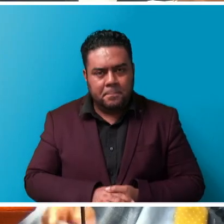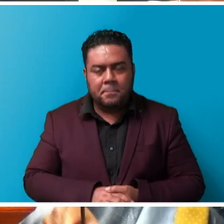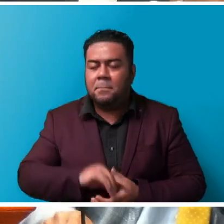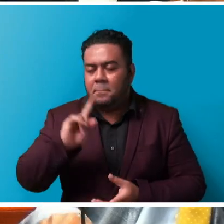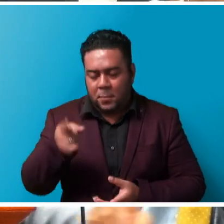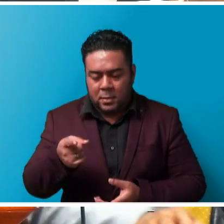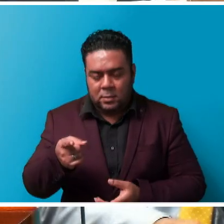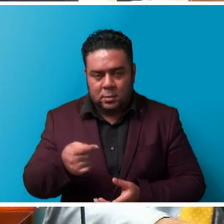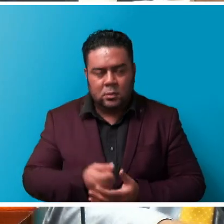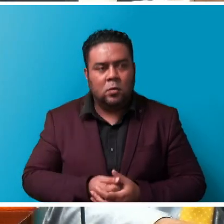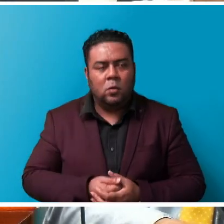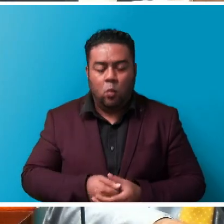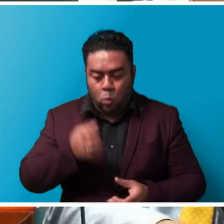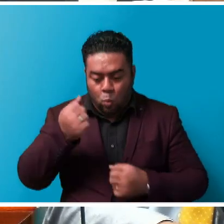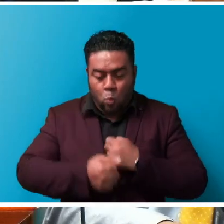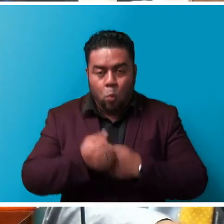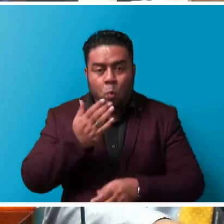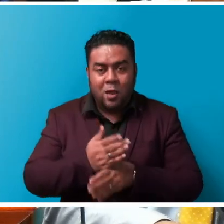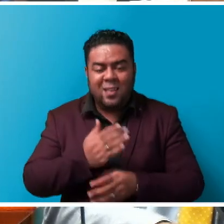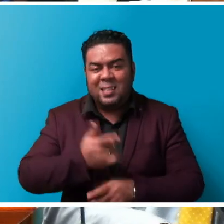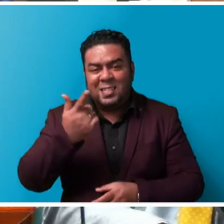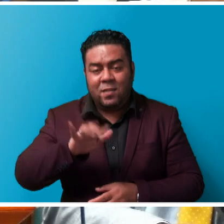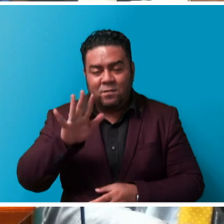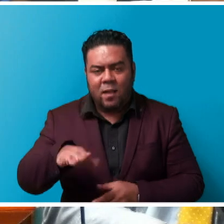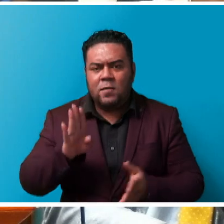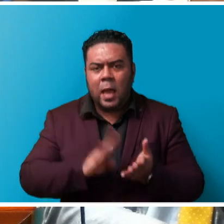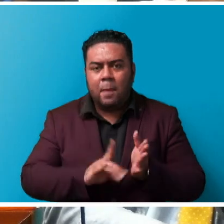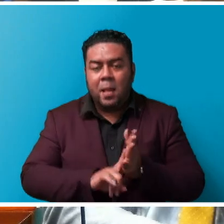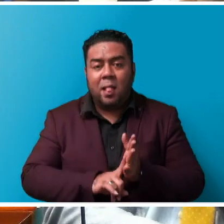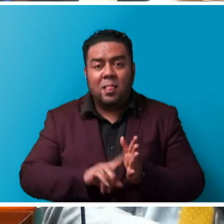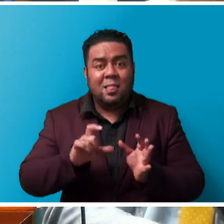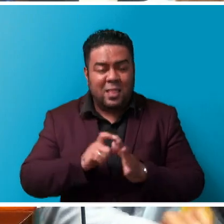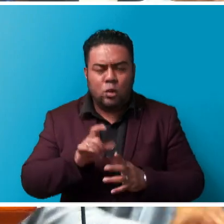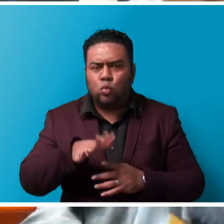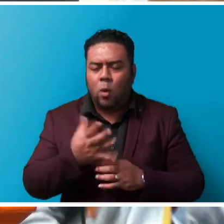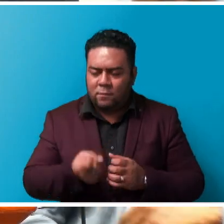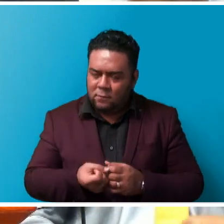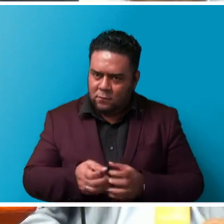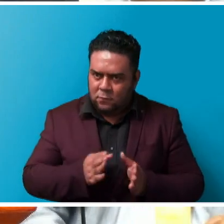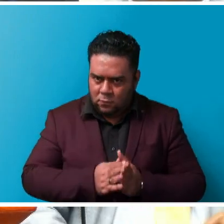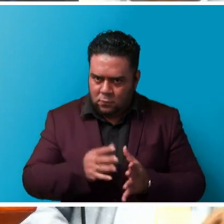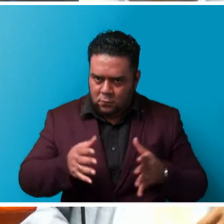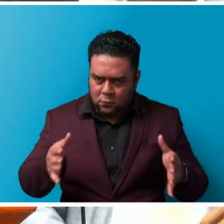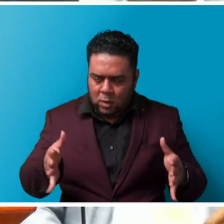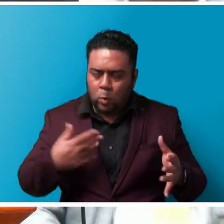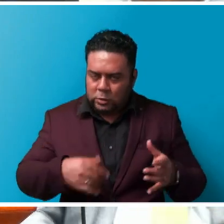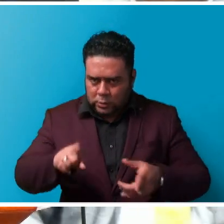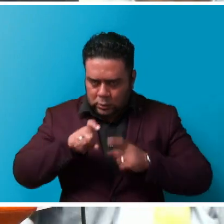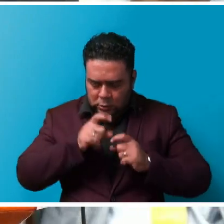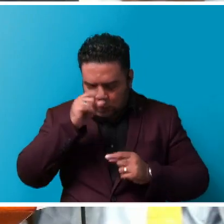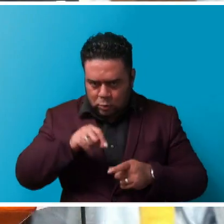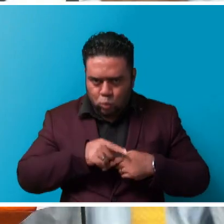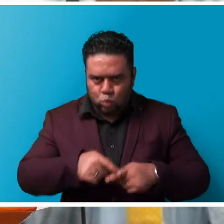currently operating at 75 MLD to meet growing demand. So its ability to maintain that level of